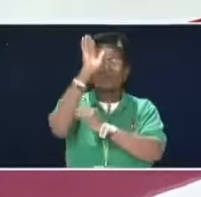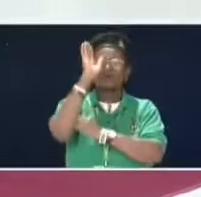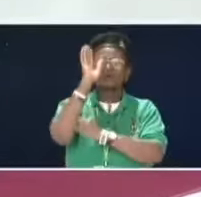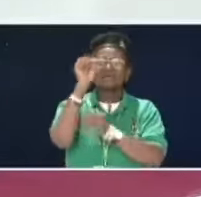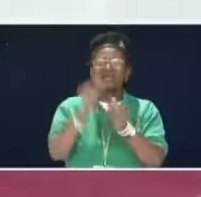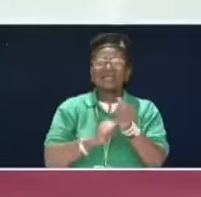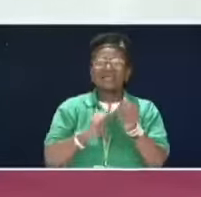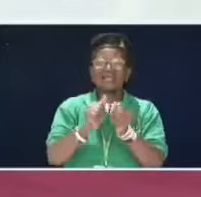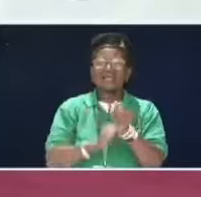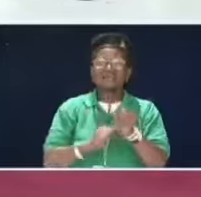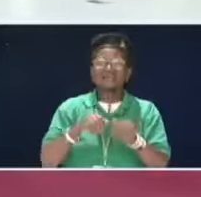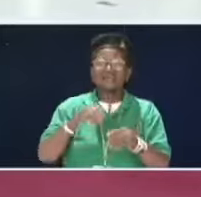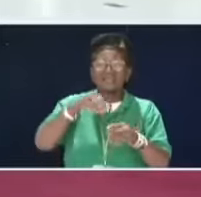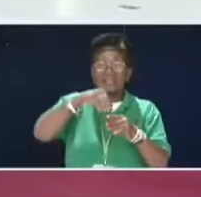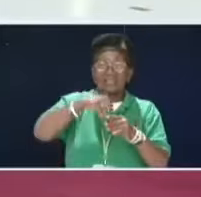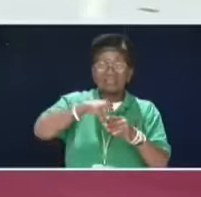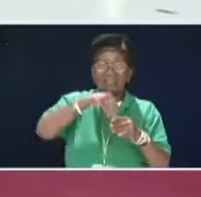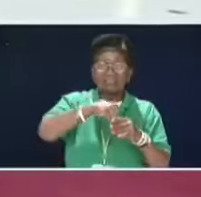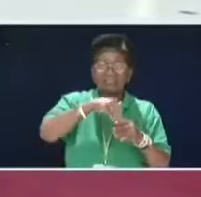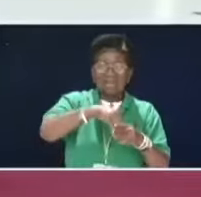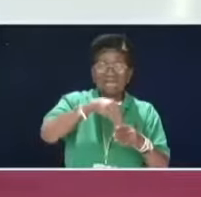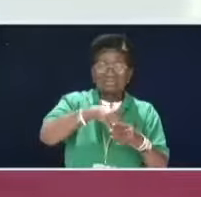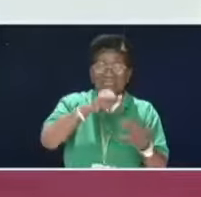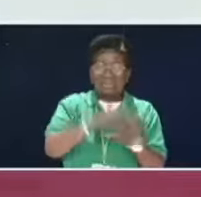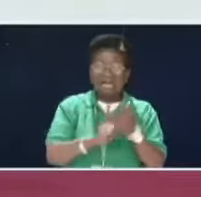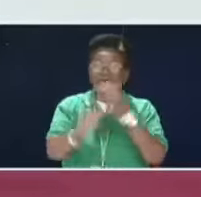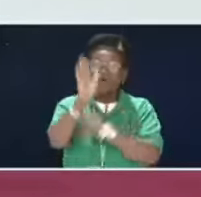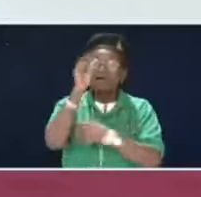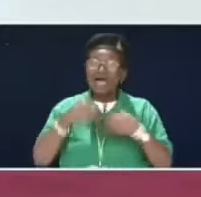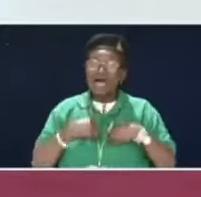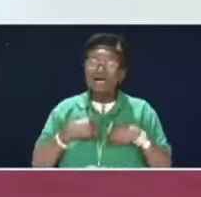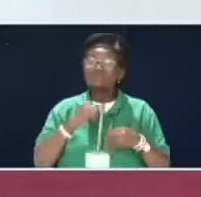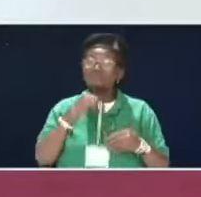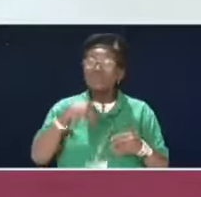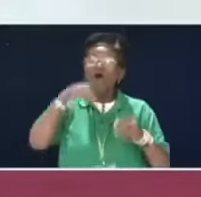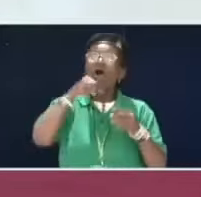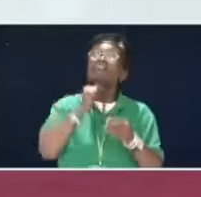every plant that God has not planted in your body will come out.